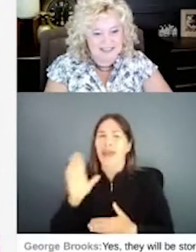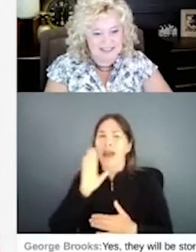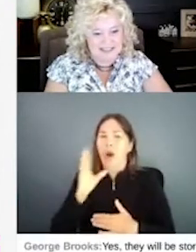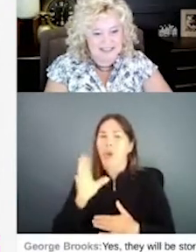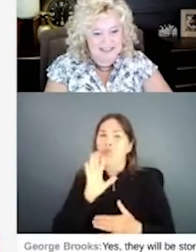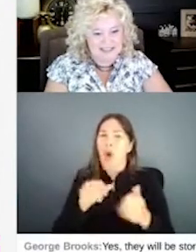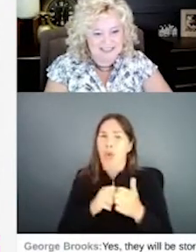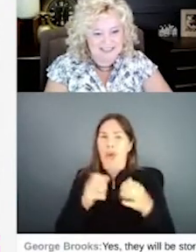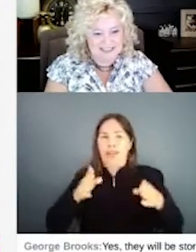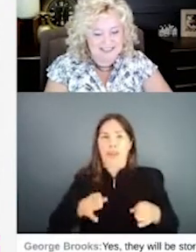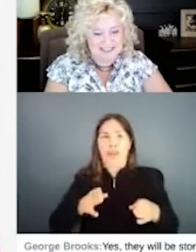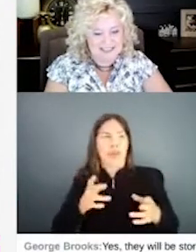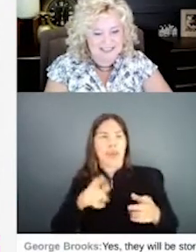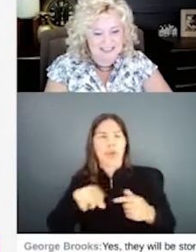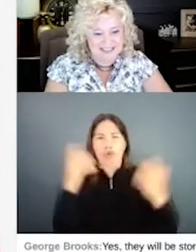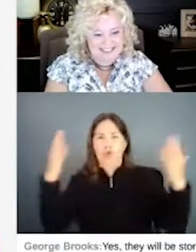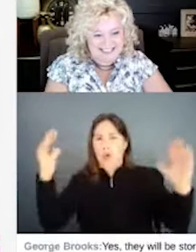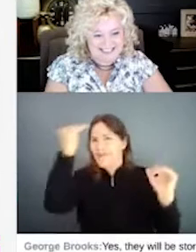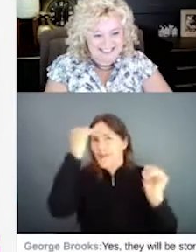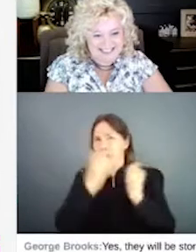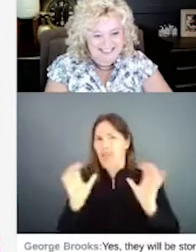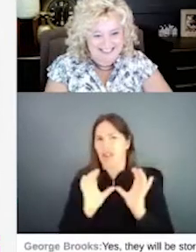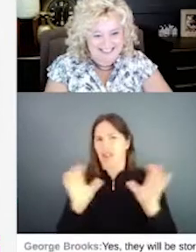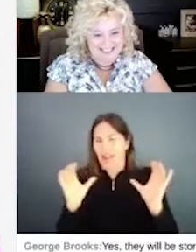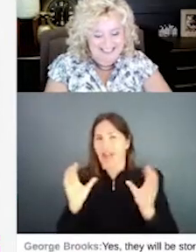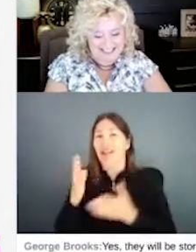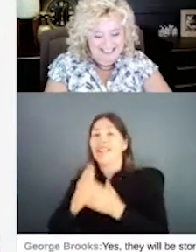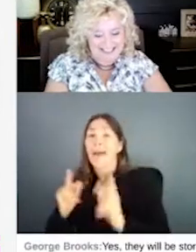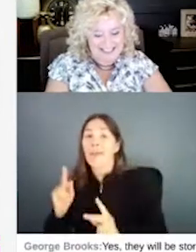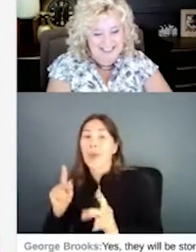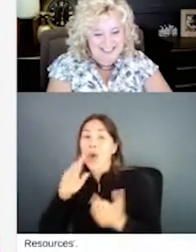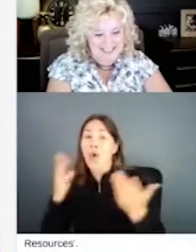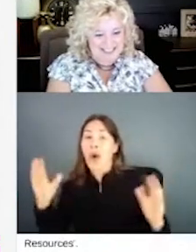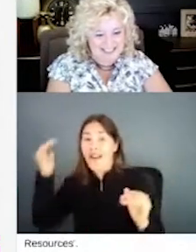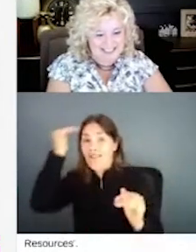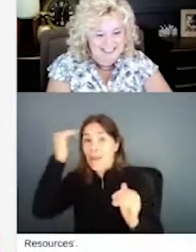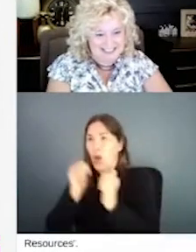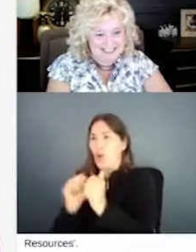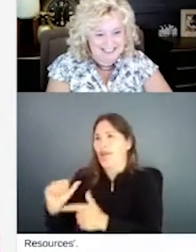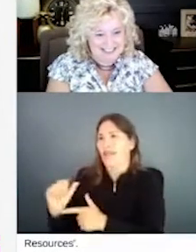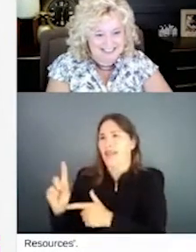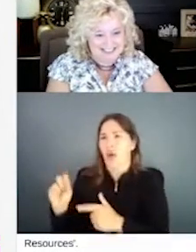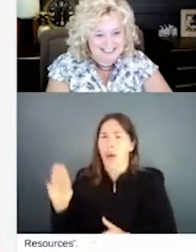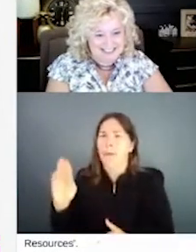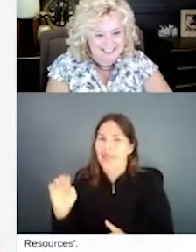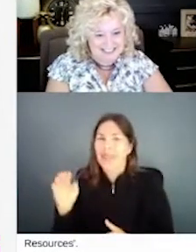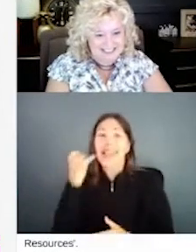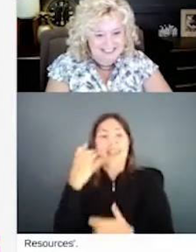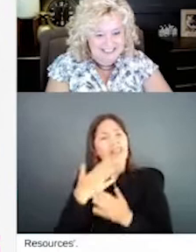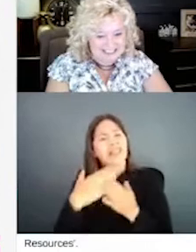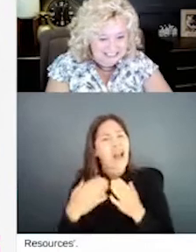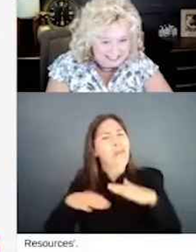to people that are already familiar with certification and people that are already familiar with Adobe. But if you've got more basic questions,